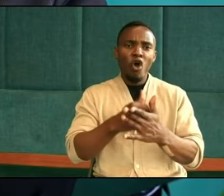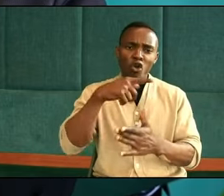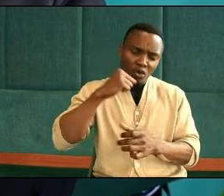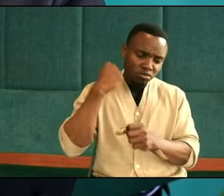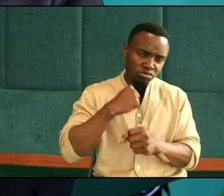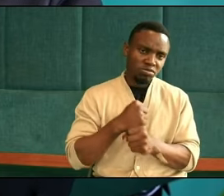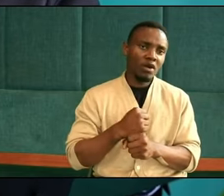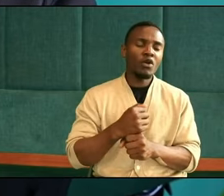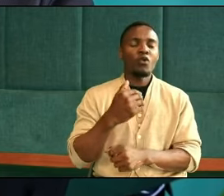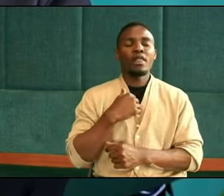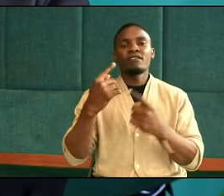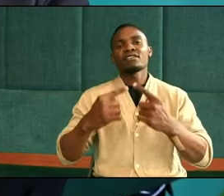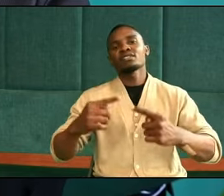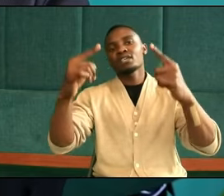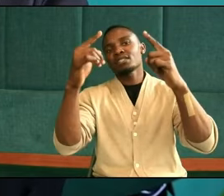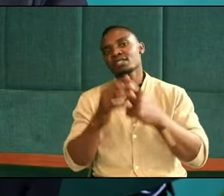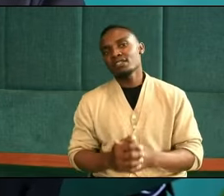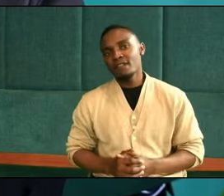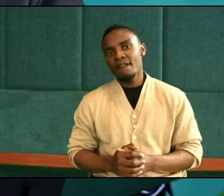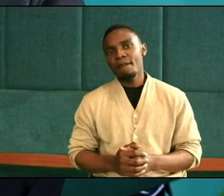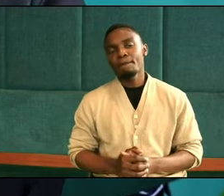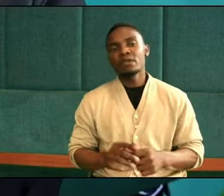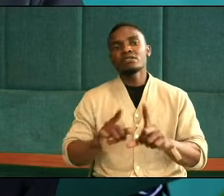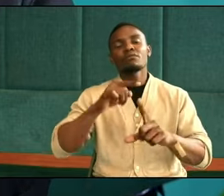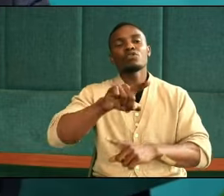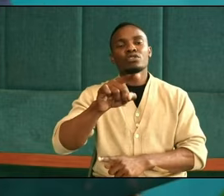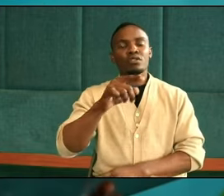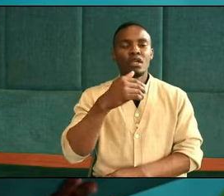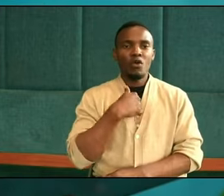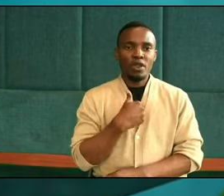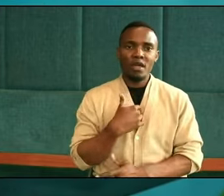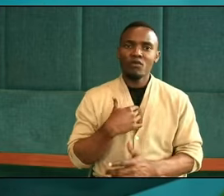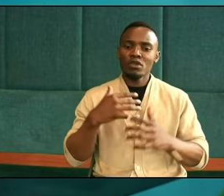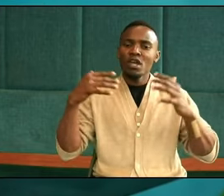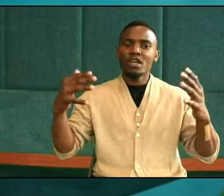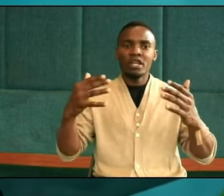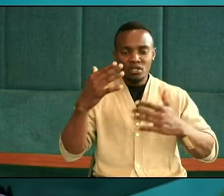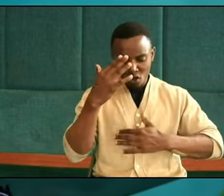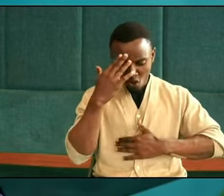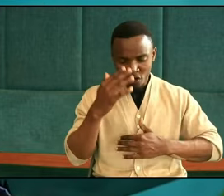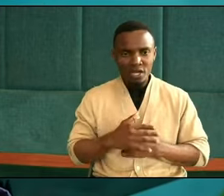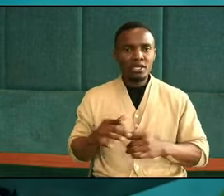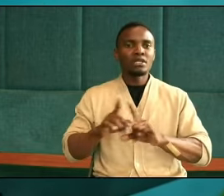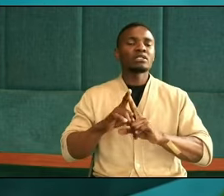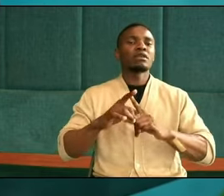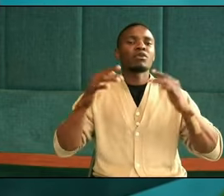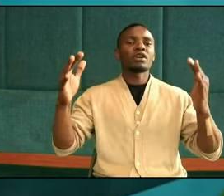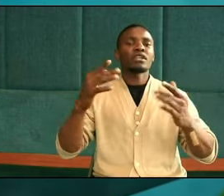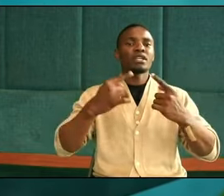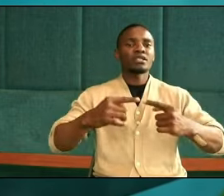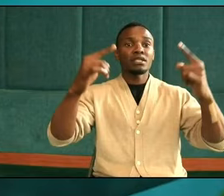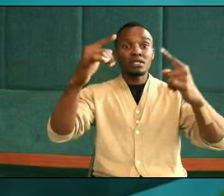with victory. Your efforts will be met with great honor. Your efforts will be met with great success,